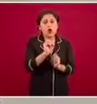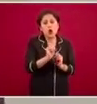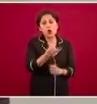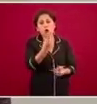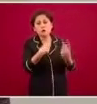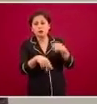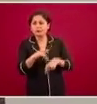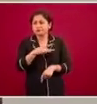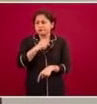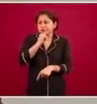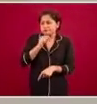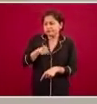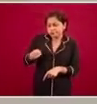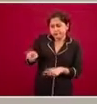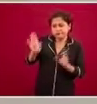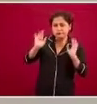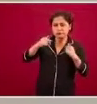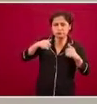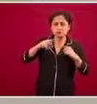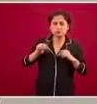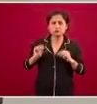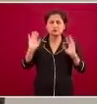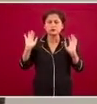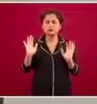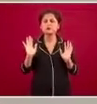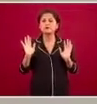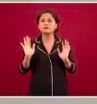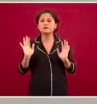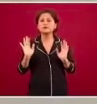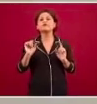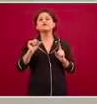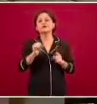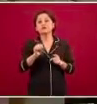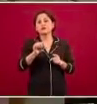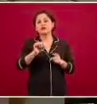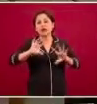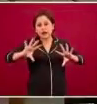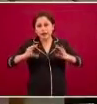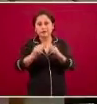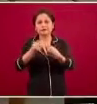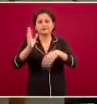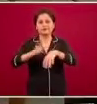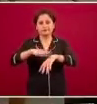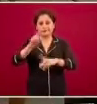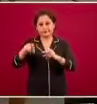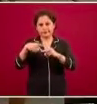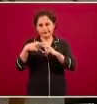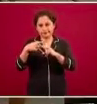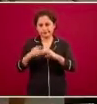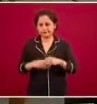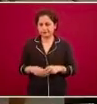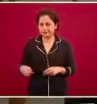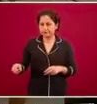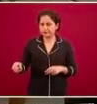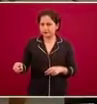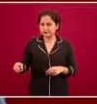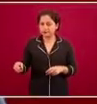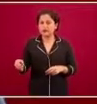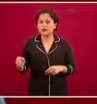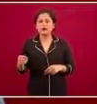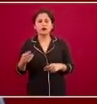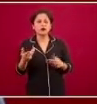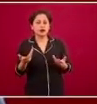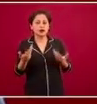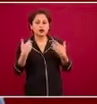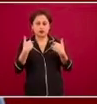10 people who, for one reason or another, couldn't go to consultation or was not